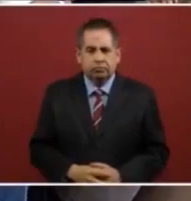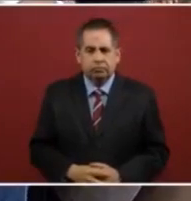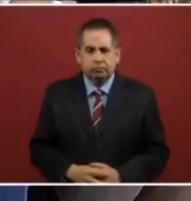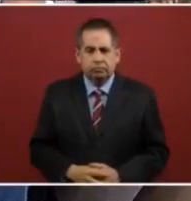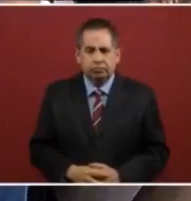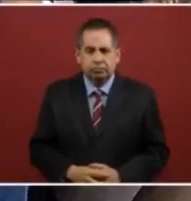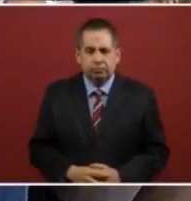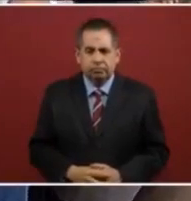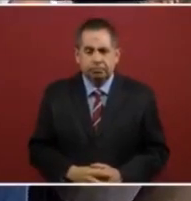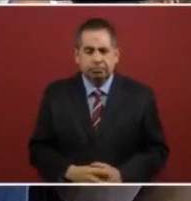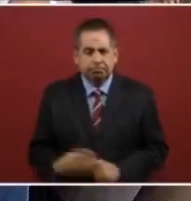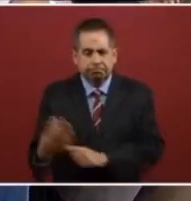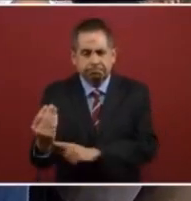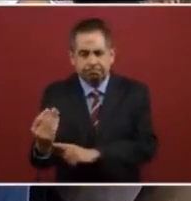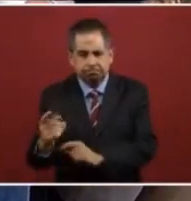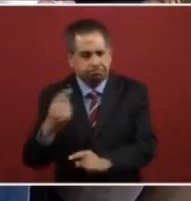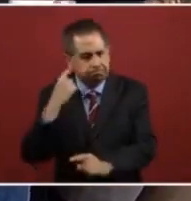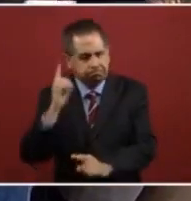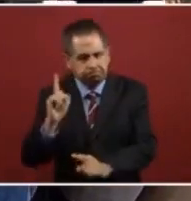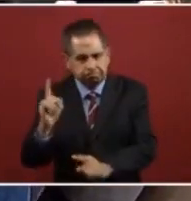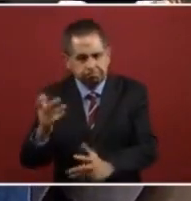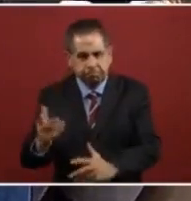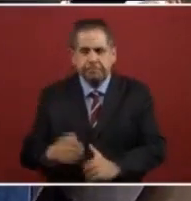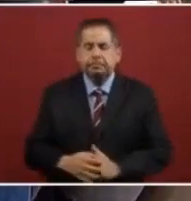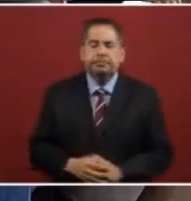pero no pueden hacerlo. Sí, por eso.